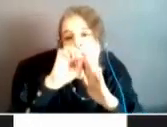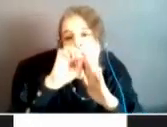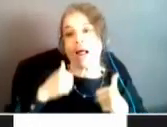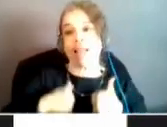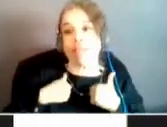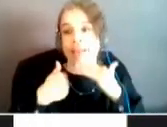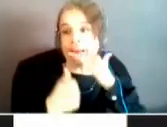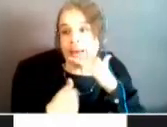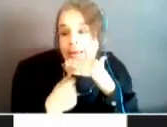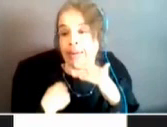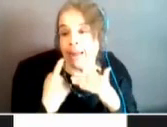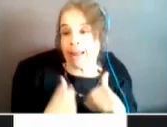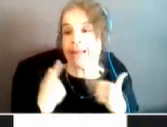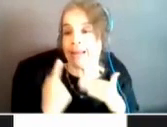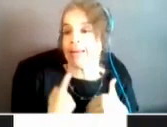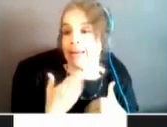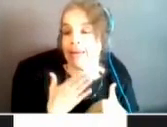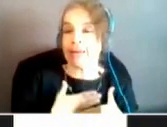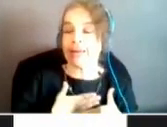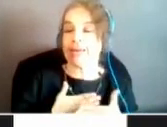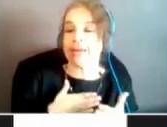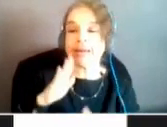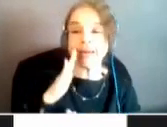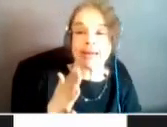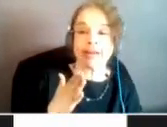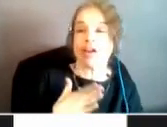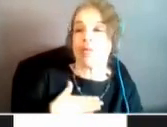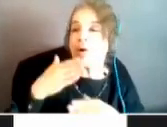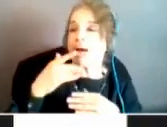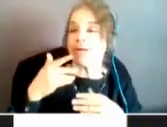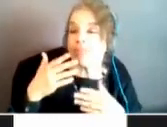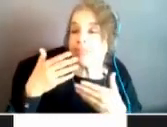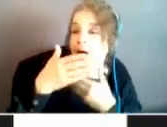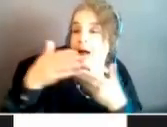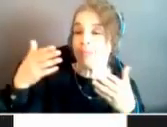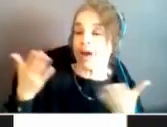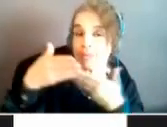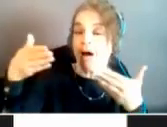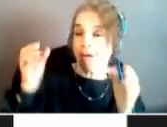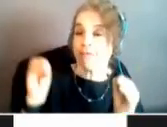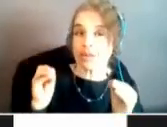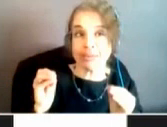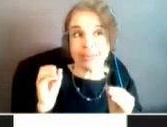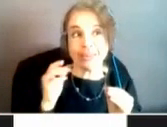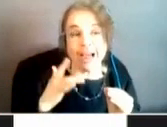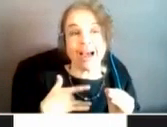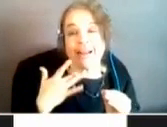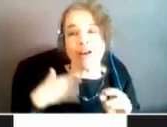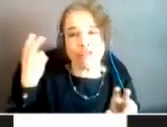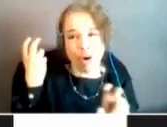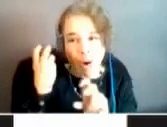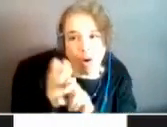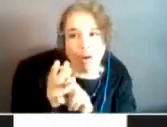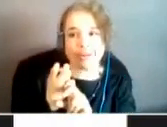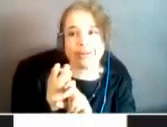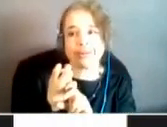alone. My, you know, my dining room is now my office. And, you know, and I found it hard, you